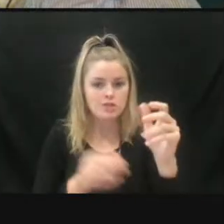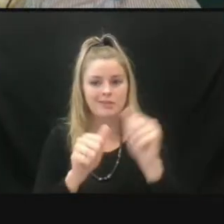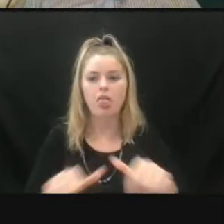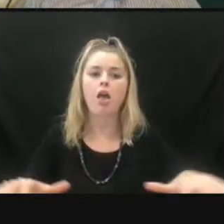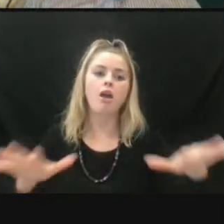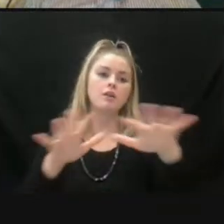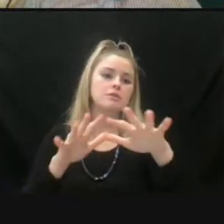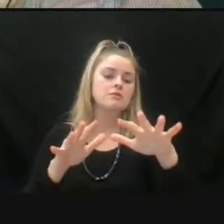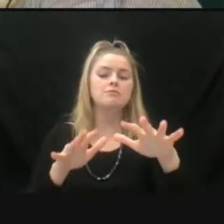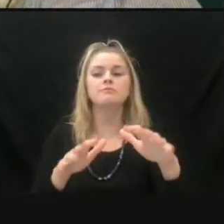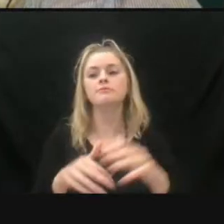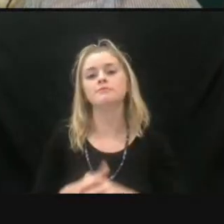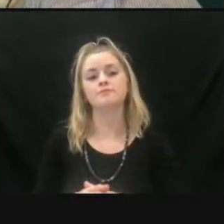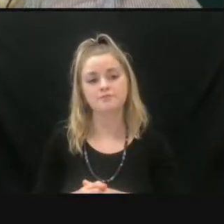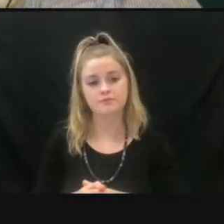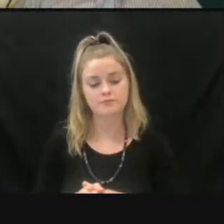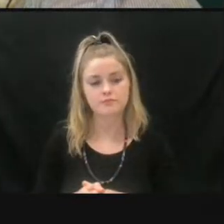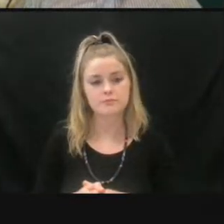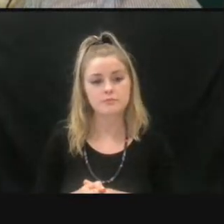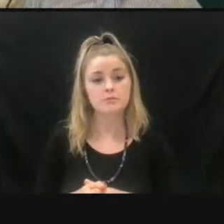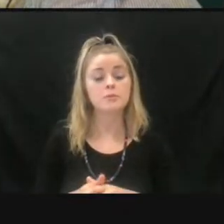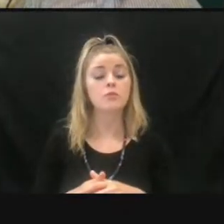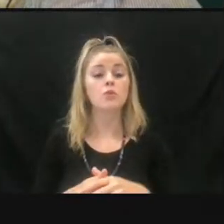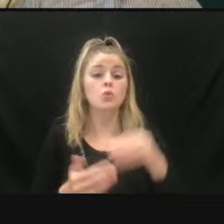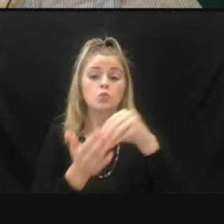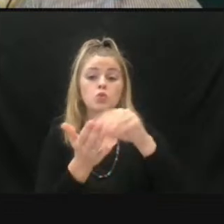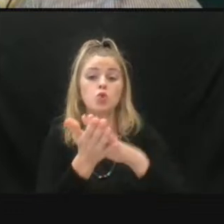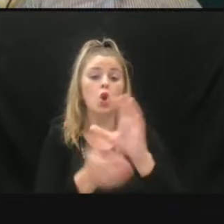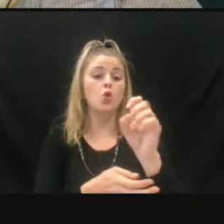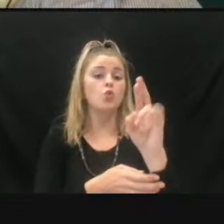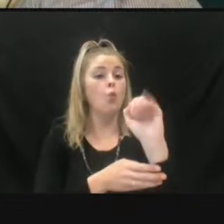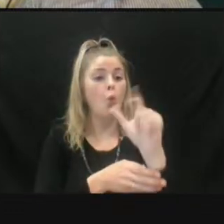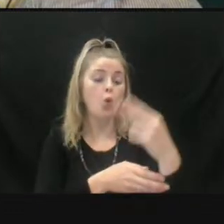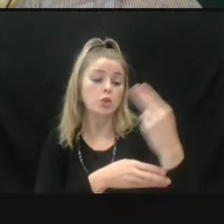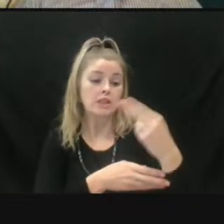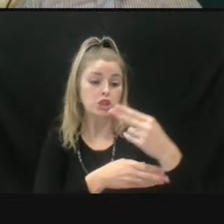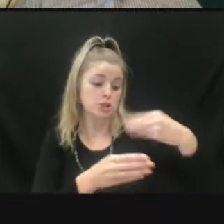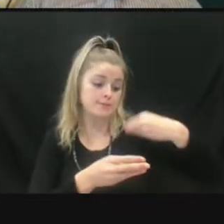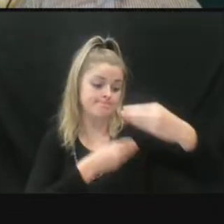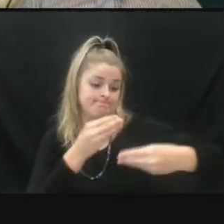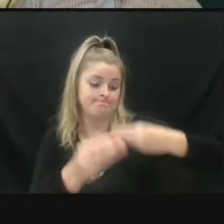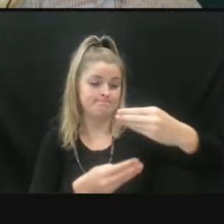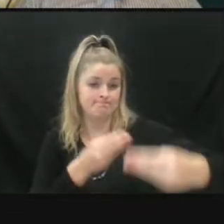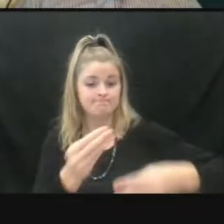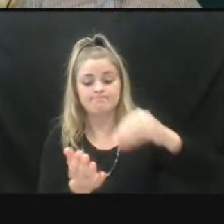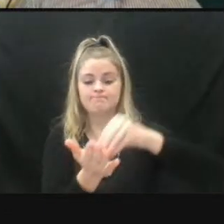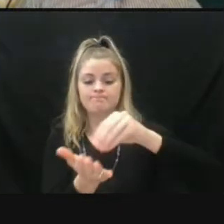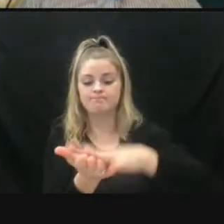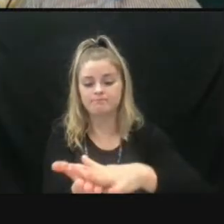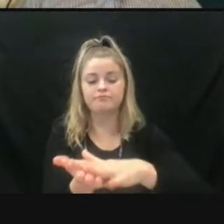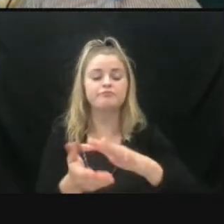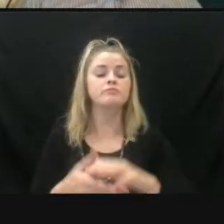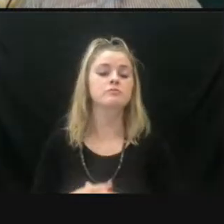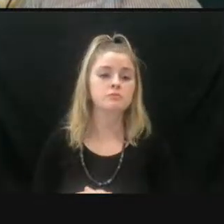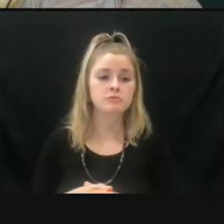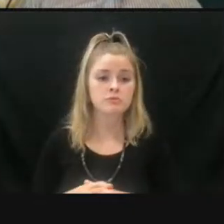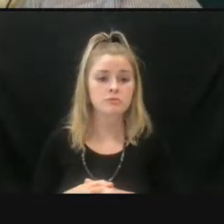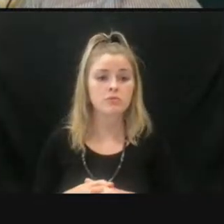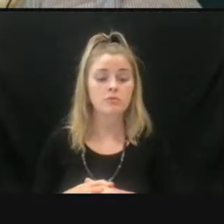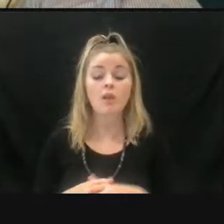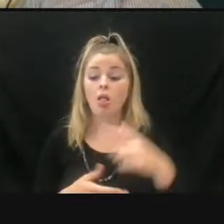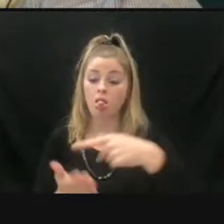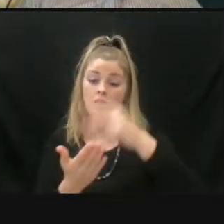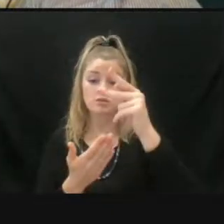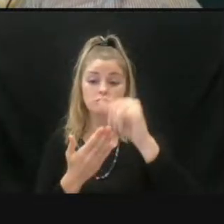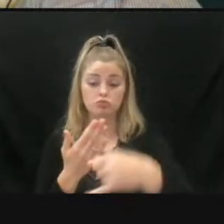and long memories. To record the oral histories, lifeways, local recollections of Maryland's Eastern Shore tribal communities, this